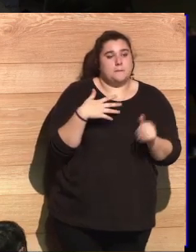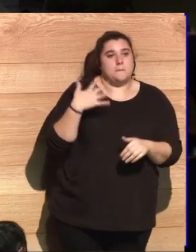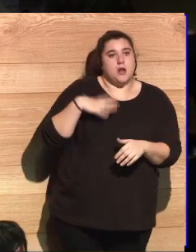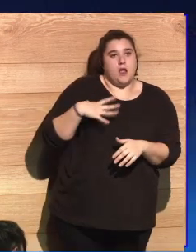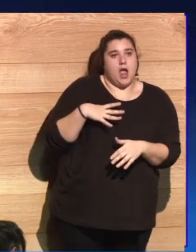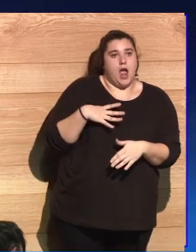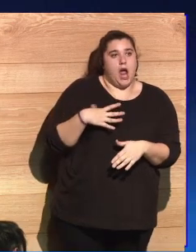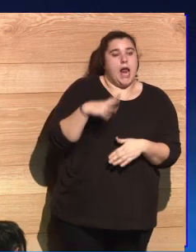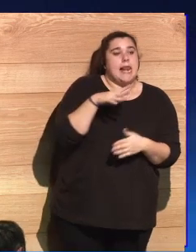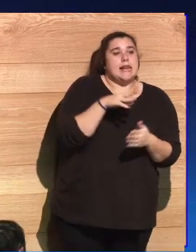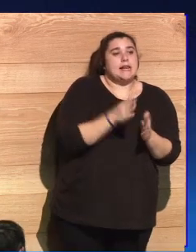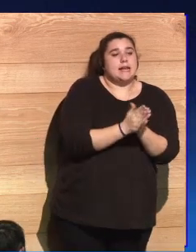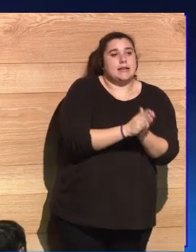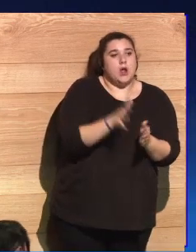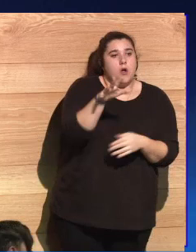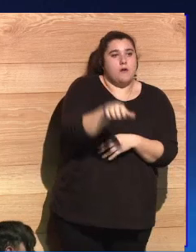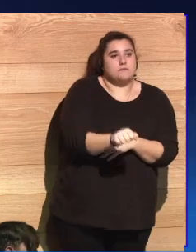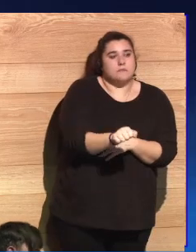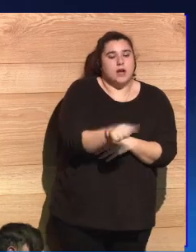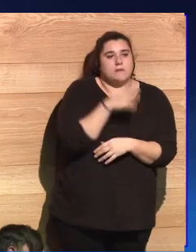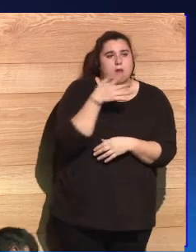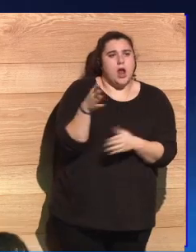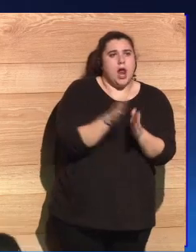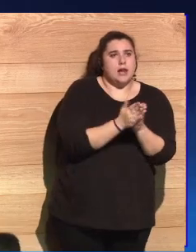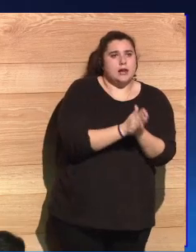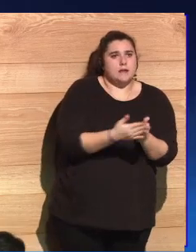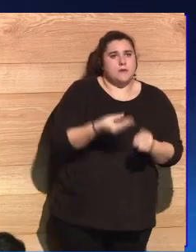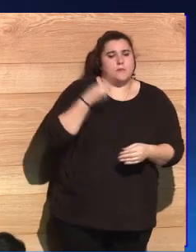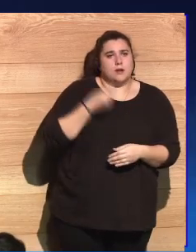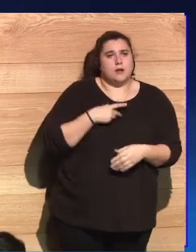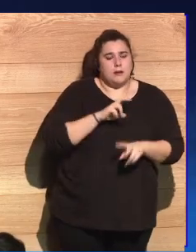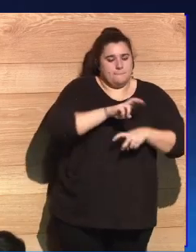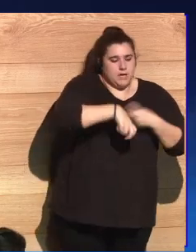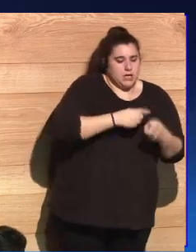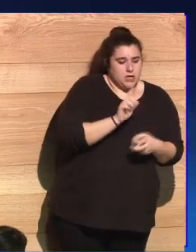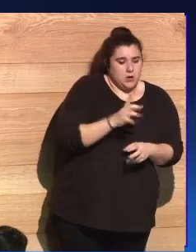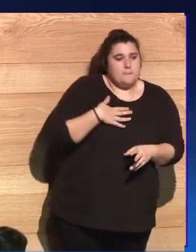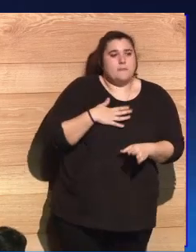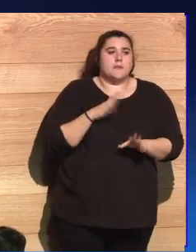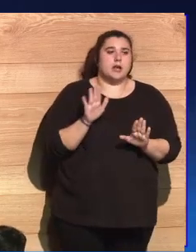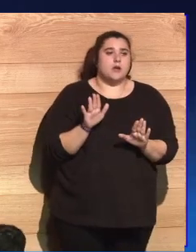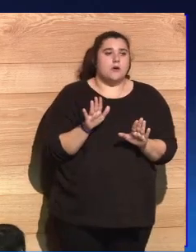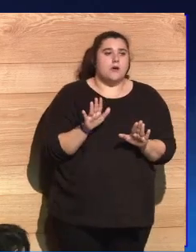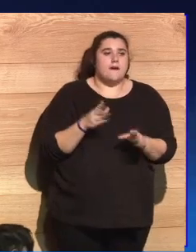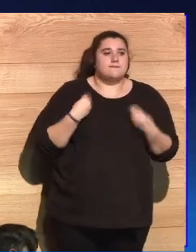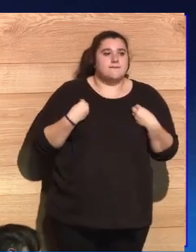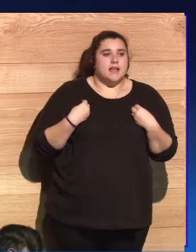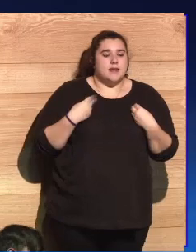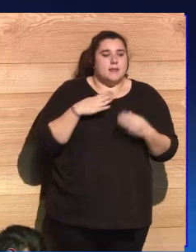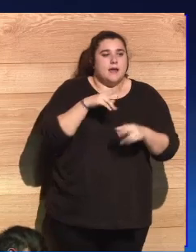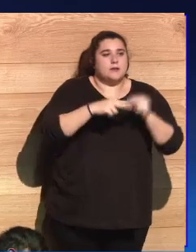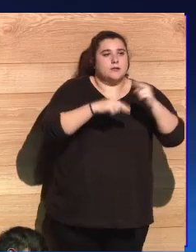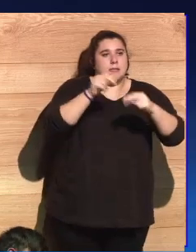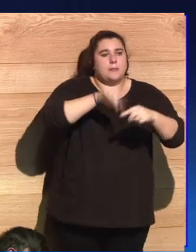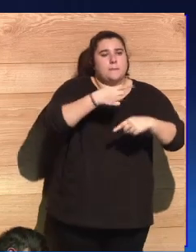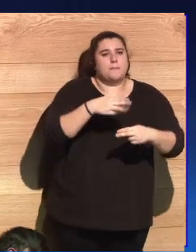So, do yourself a favor, read the book. It's a nice book, a beautiful book about not reinventing yourself, but about how